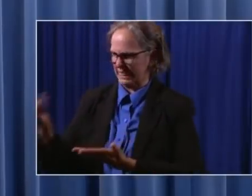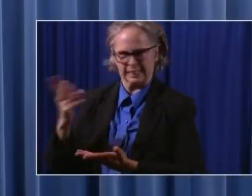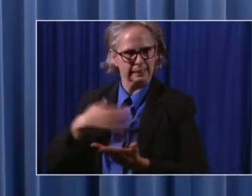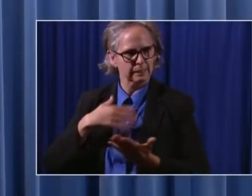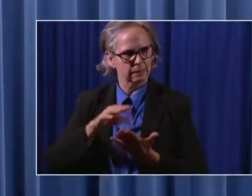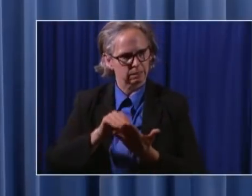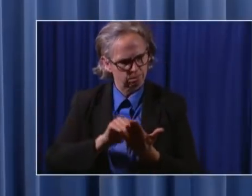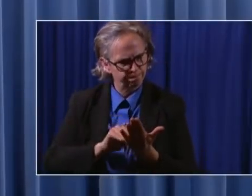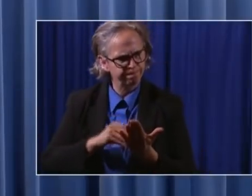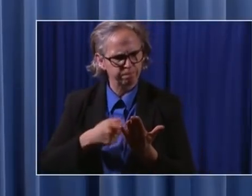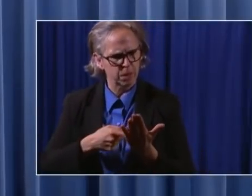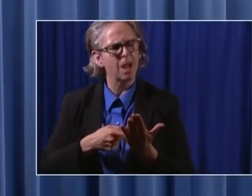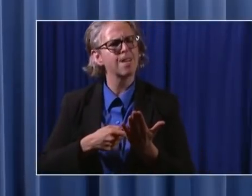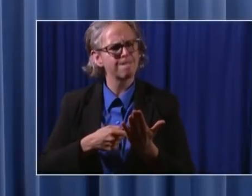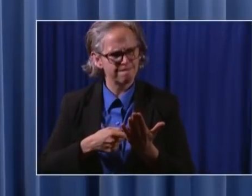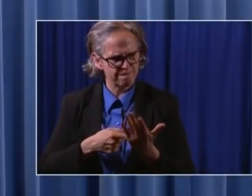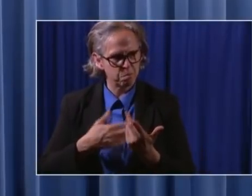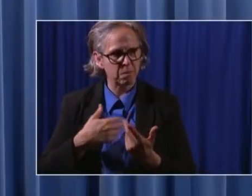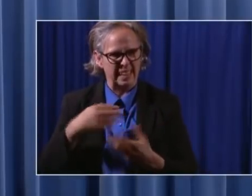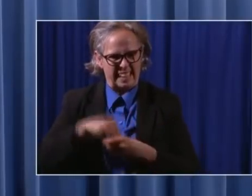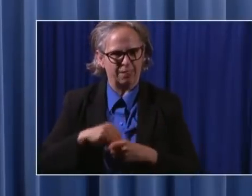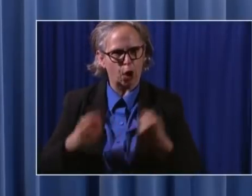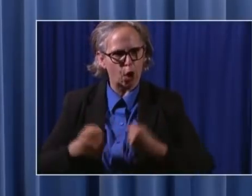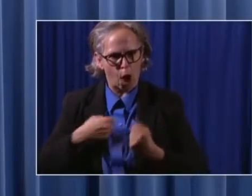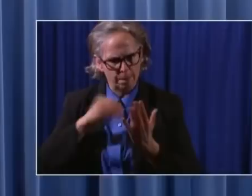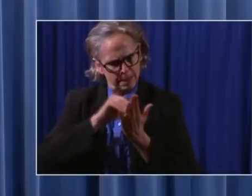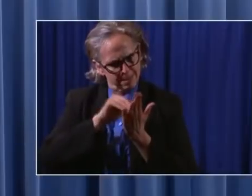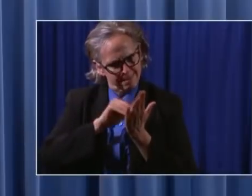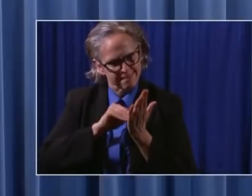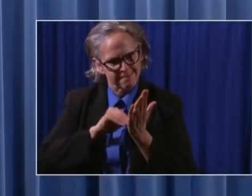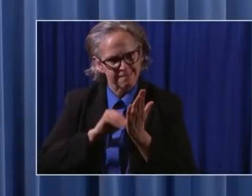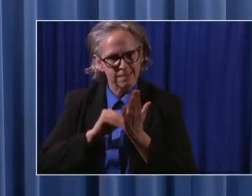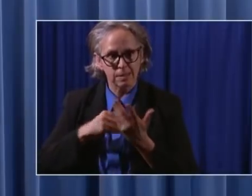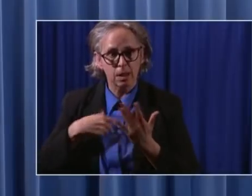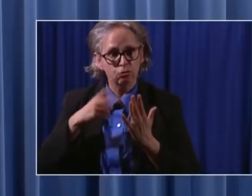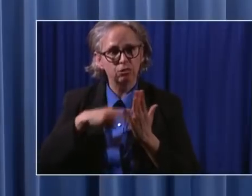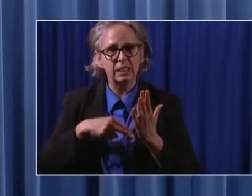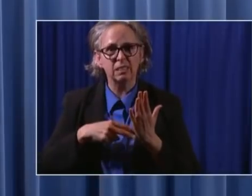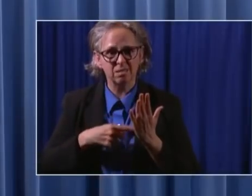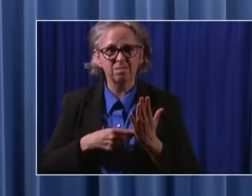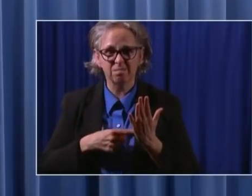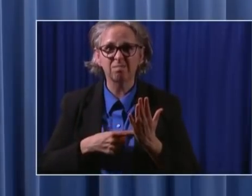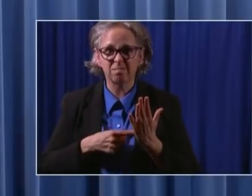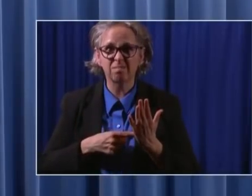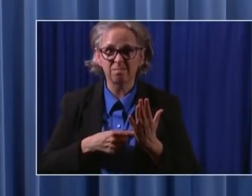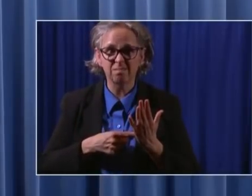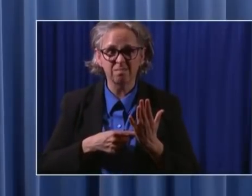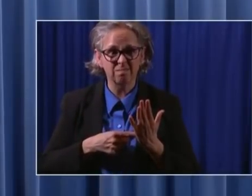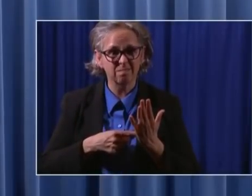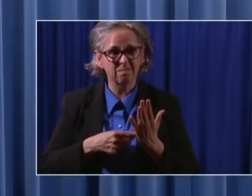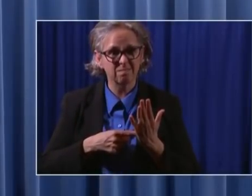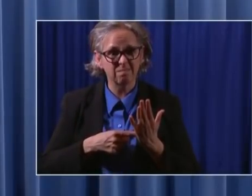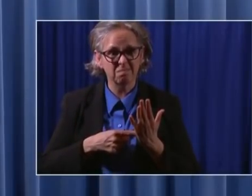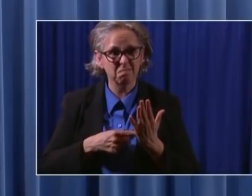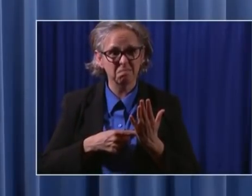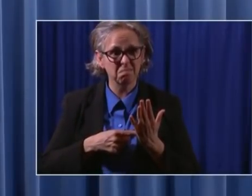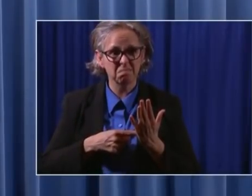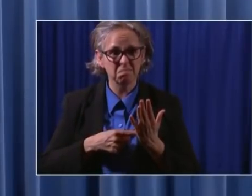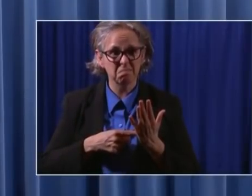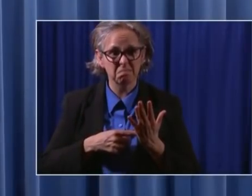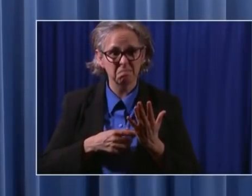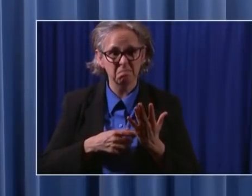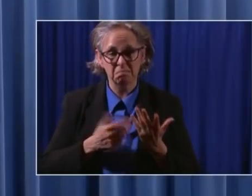I wrote them in the car, and I'll just read them in no particular order. And I don't think they're not meant to be in order, but these what came